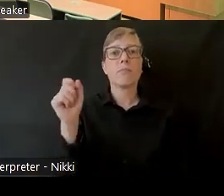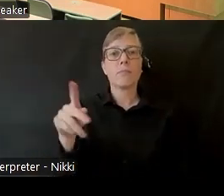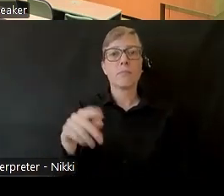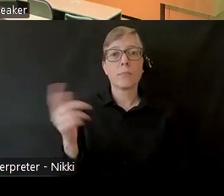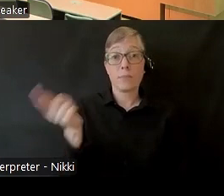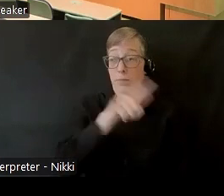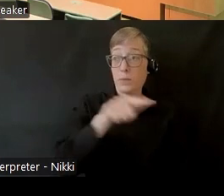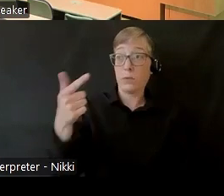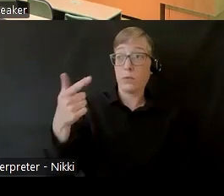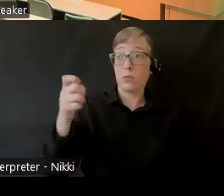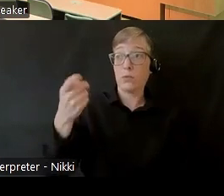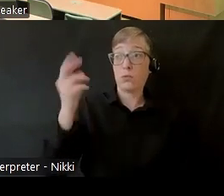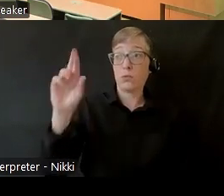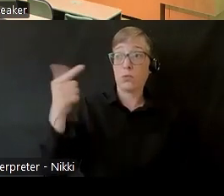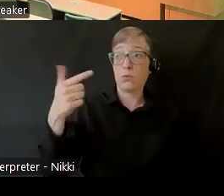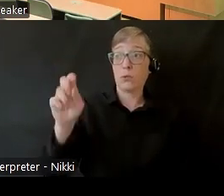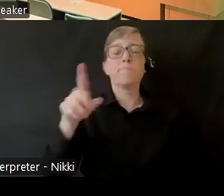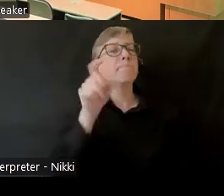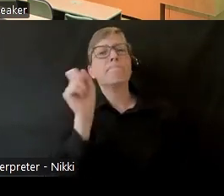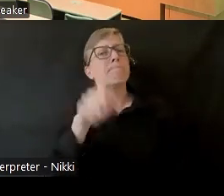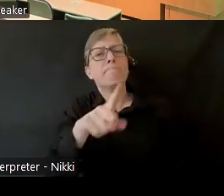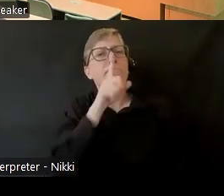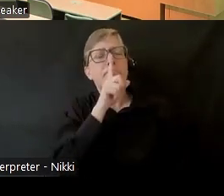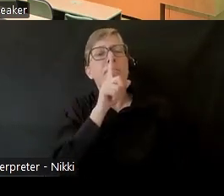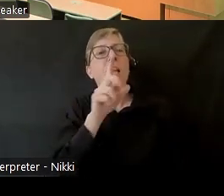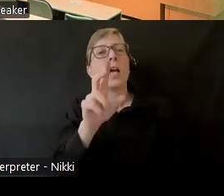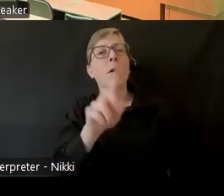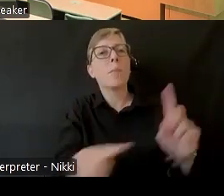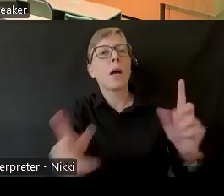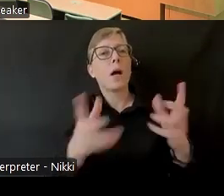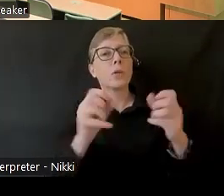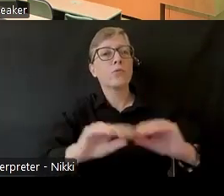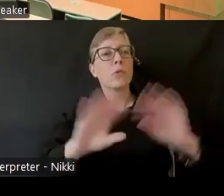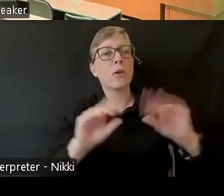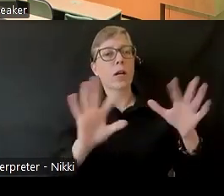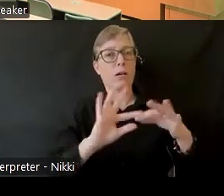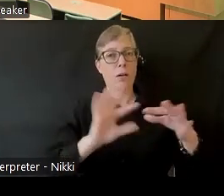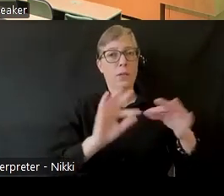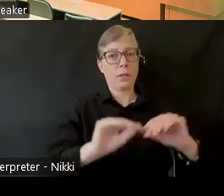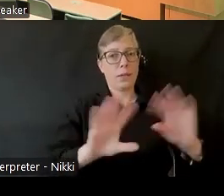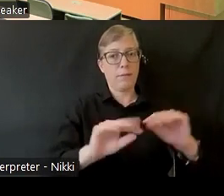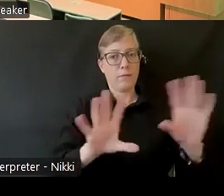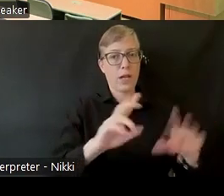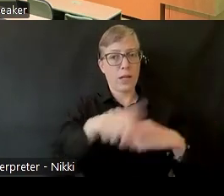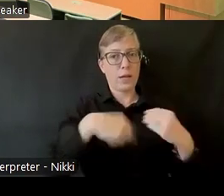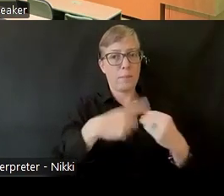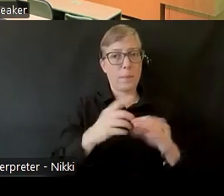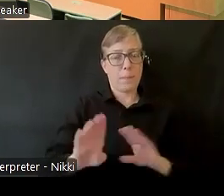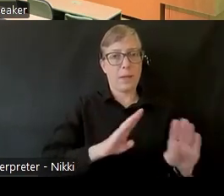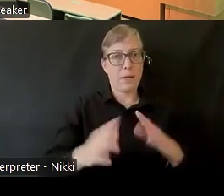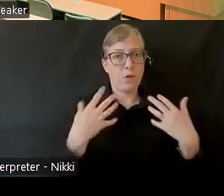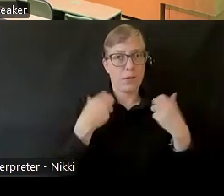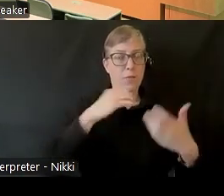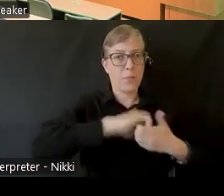George? It's not a question. I just want to make a clarifying comment specifically about behavioral health partners, which